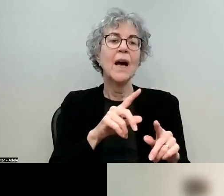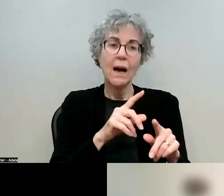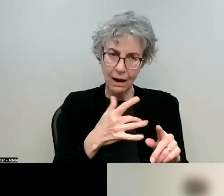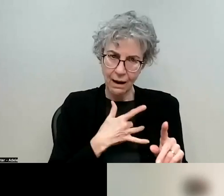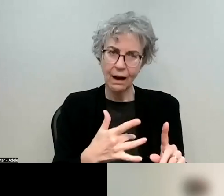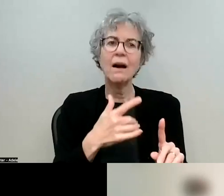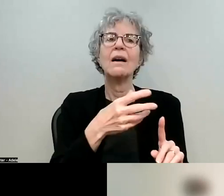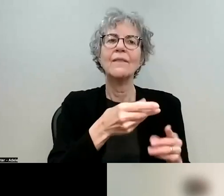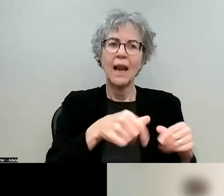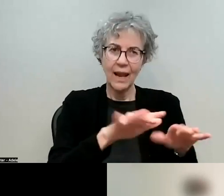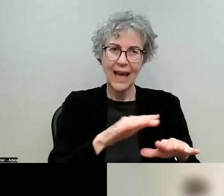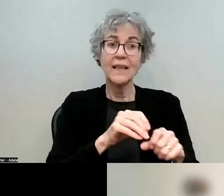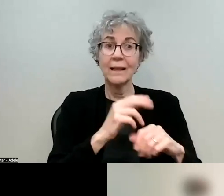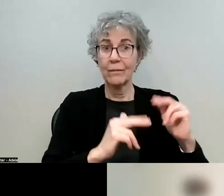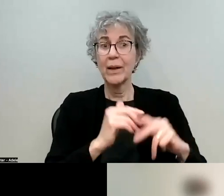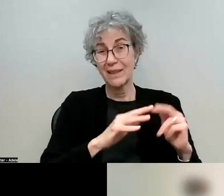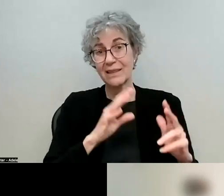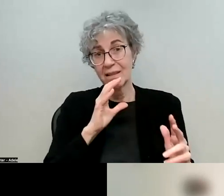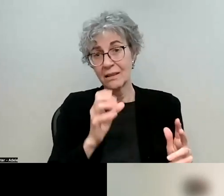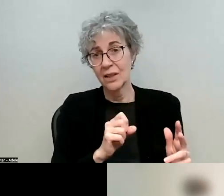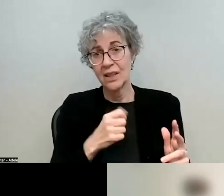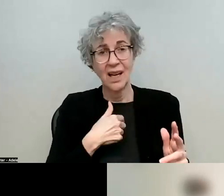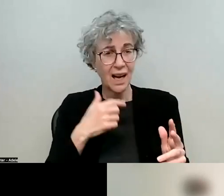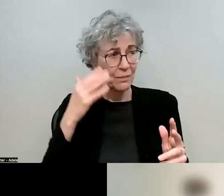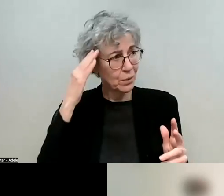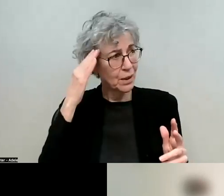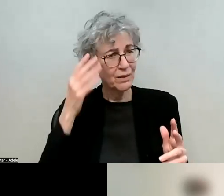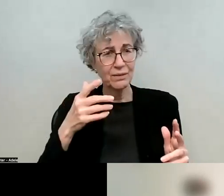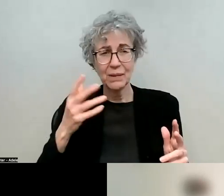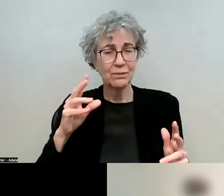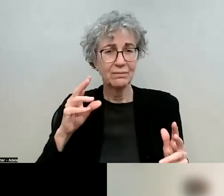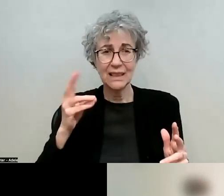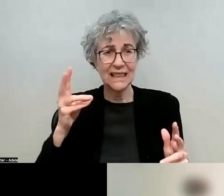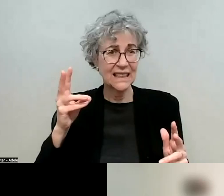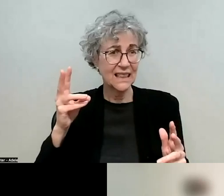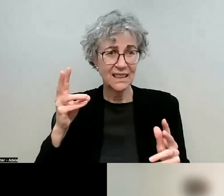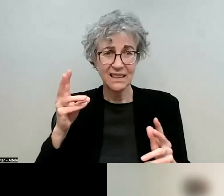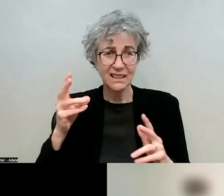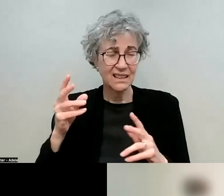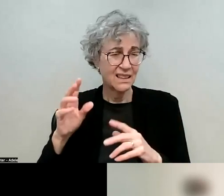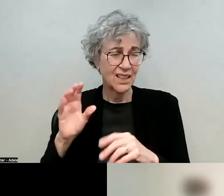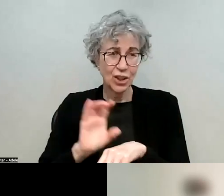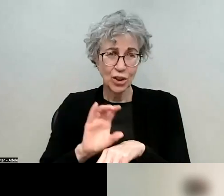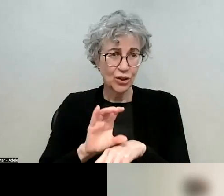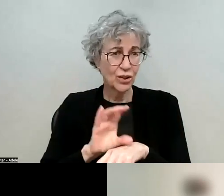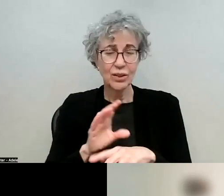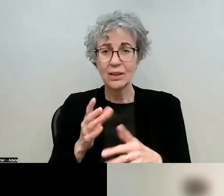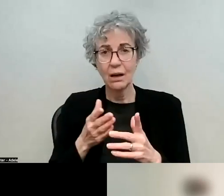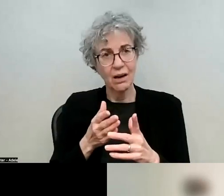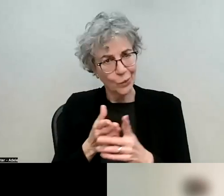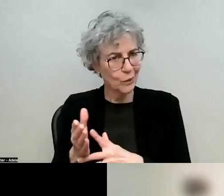very old. I'm aware of at least half a dozen churches right now going through similar builds, and they often